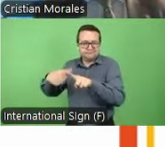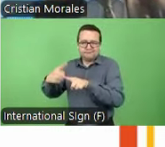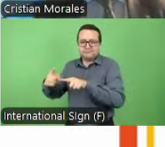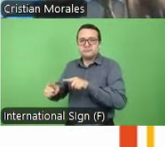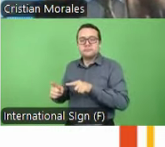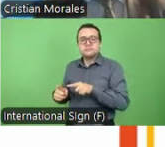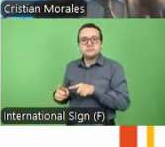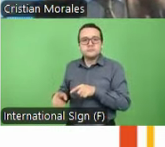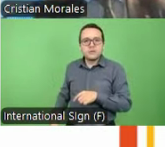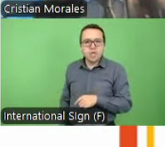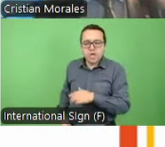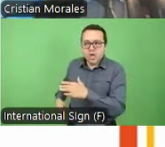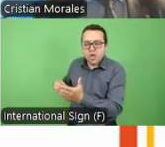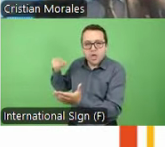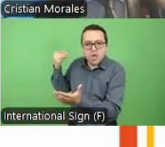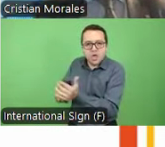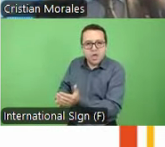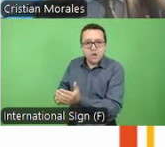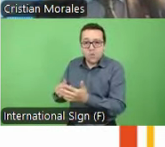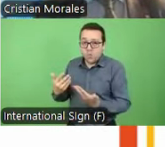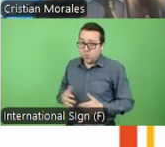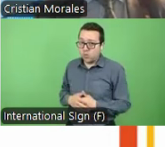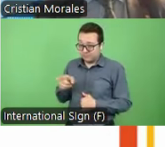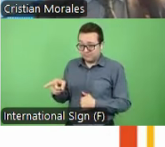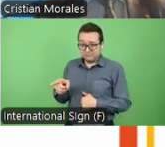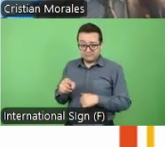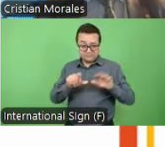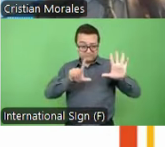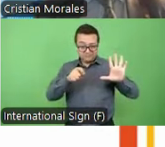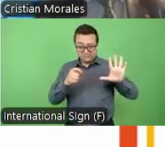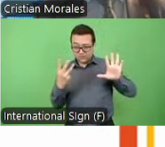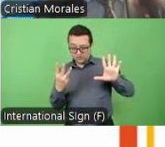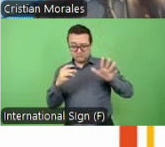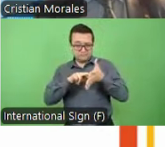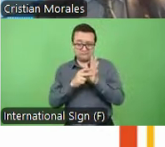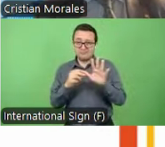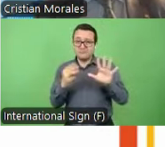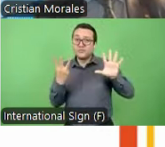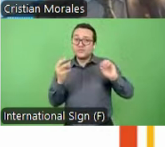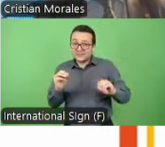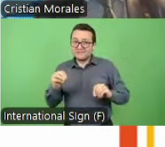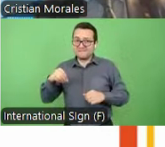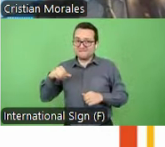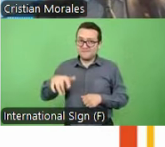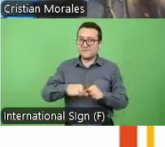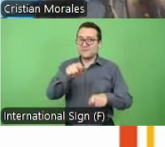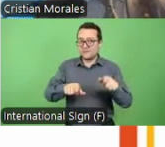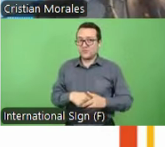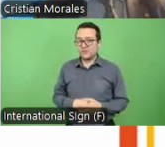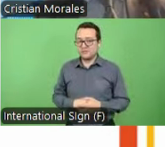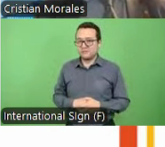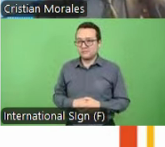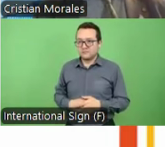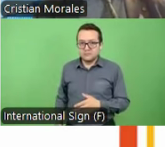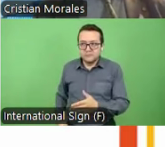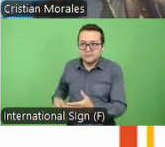number. de personas experimentan este tipo de problema, pero Almost incluso 80 million people aquellos suffer this. que no lo But even utilizan though